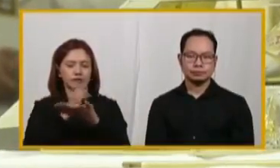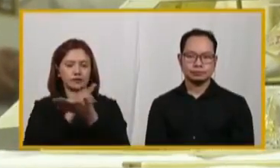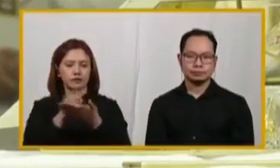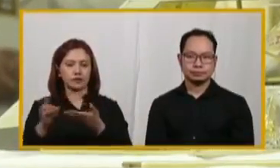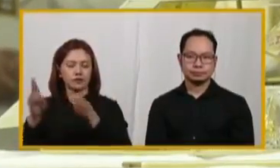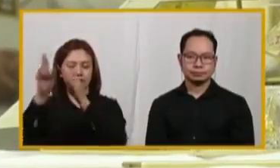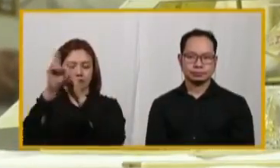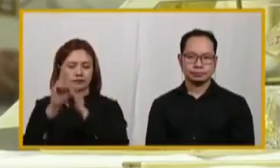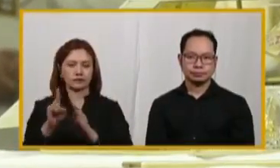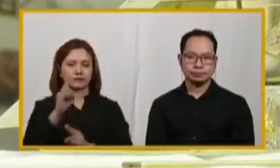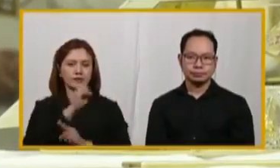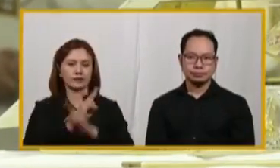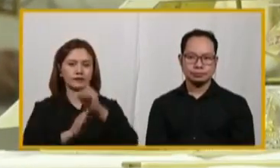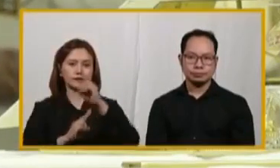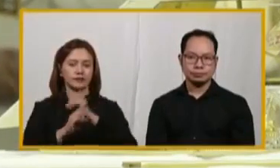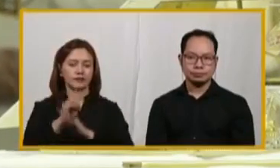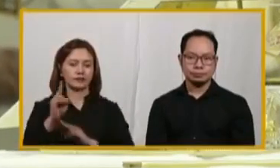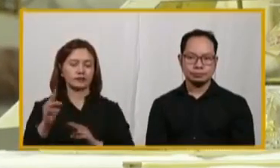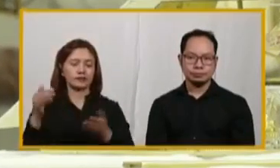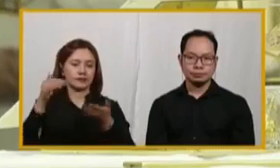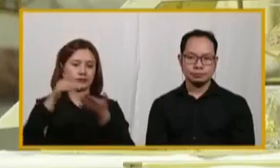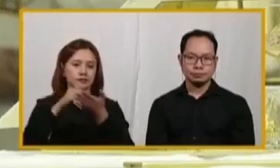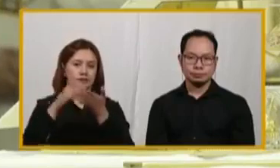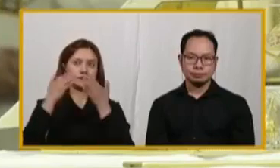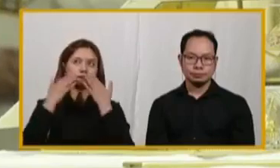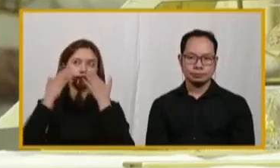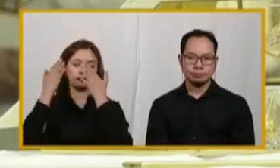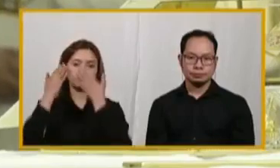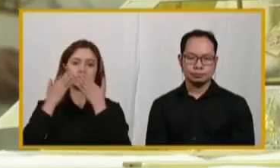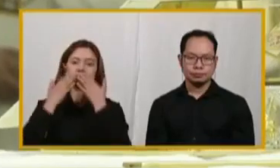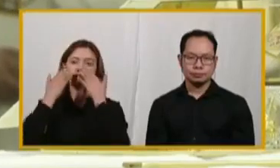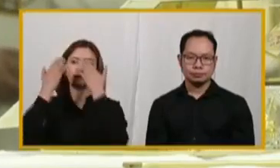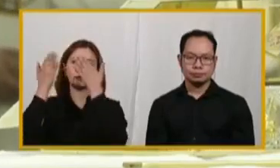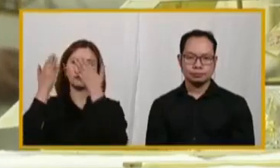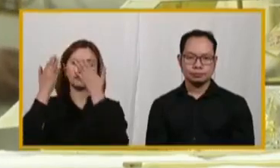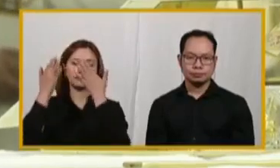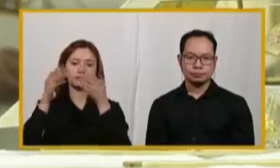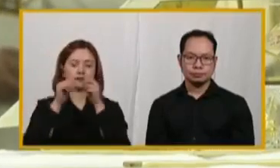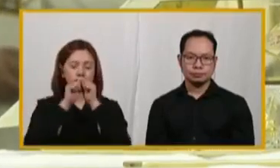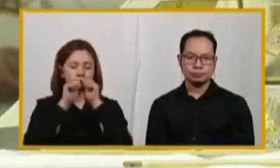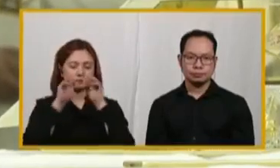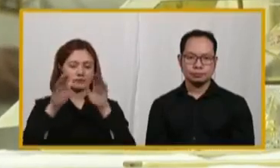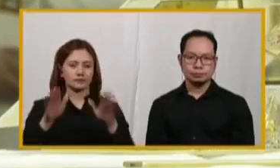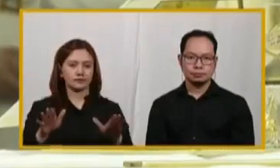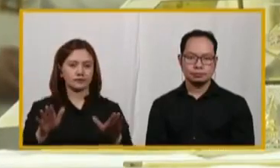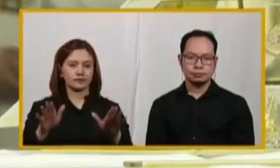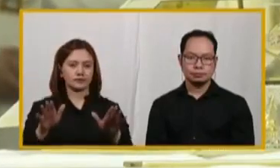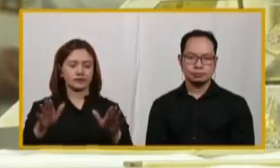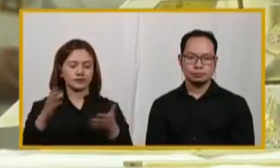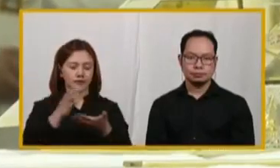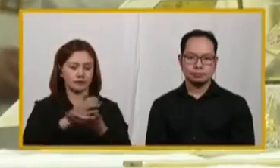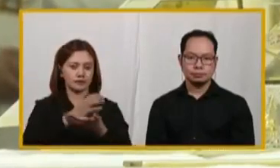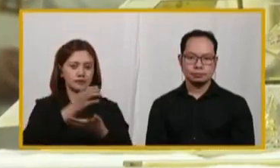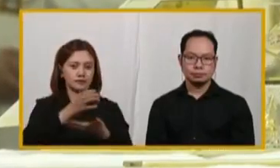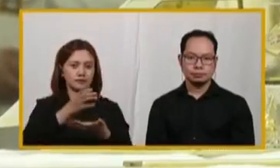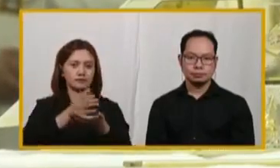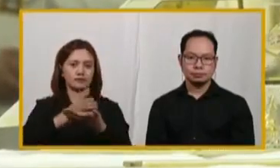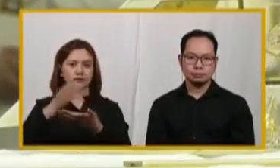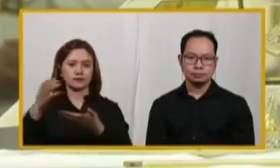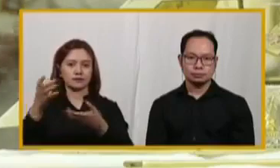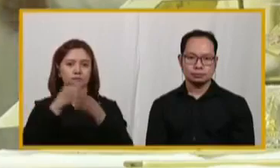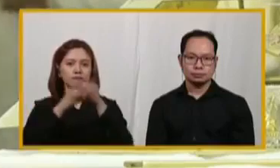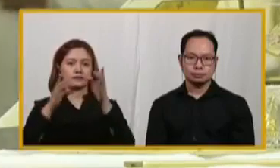venerable hands, and once more giving you thanks, he said a blessing and gave the chalice to his